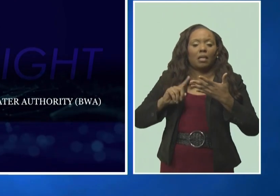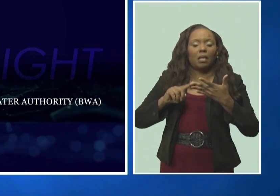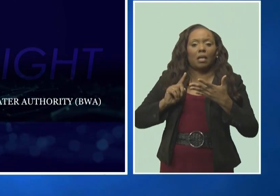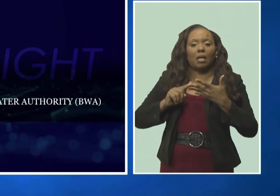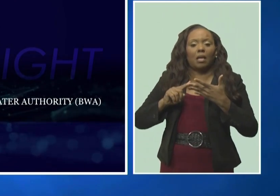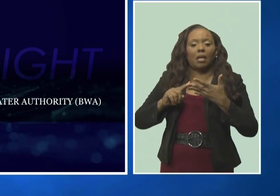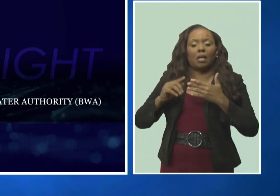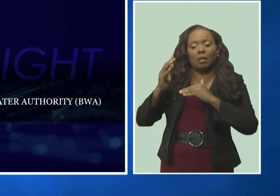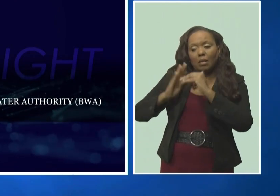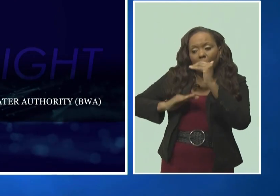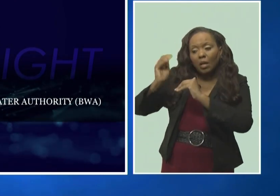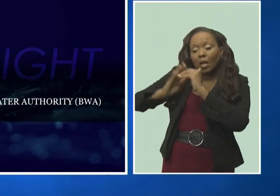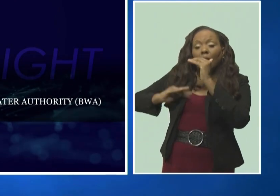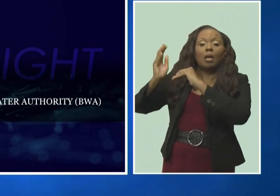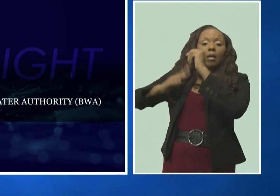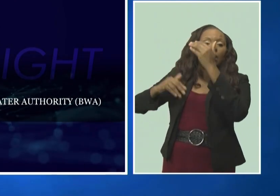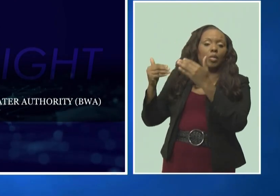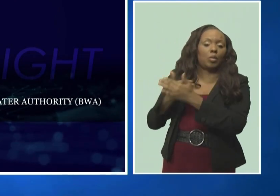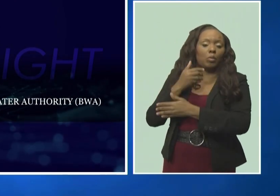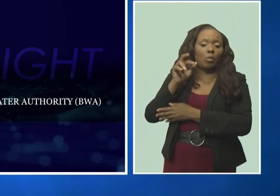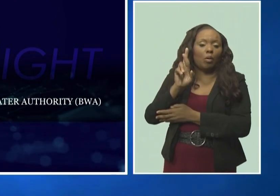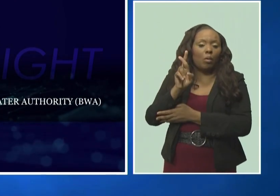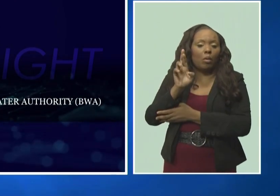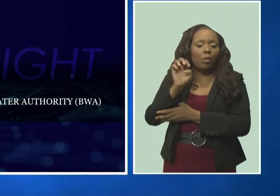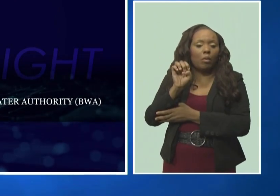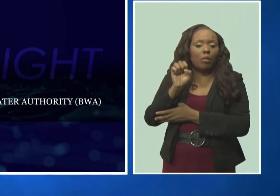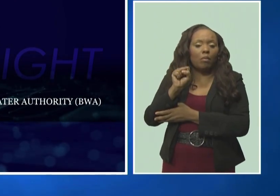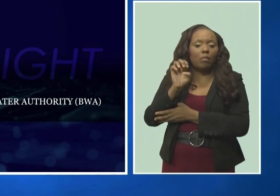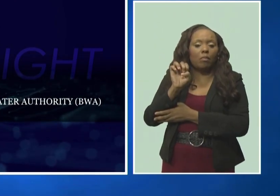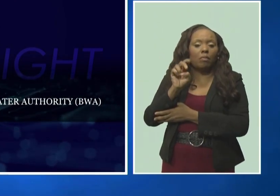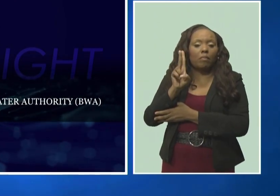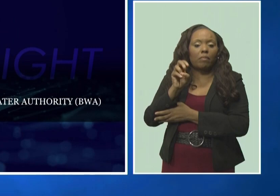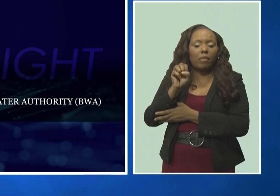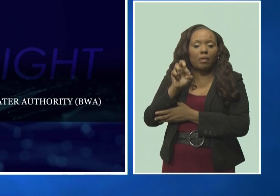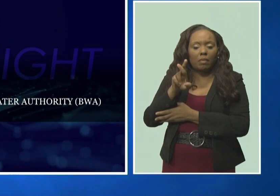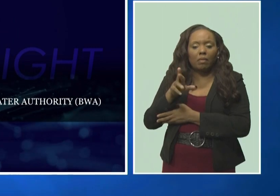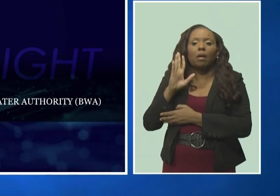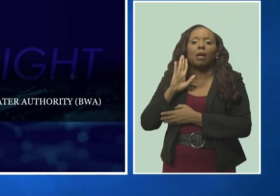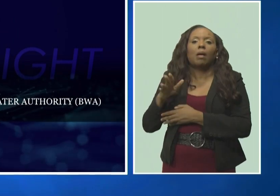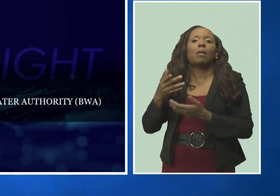Reservoir, construction of a new reservoir. All of that is anticipated to take approximately a year.